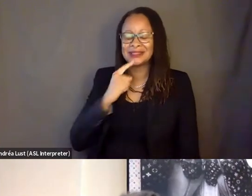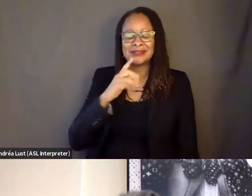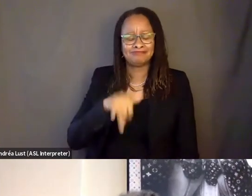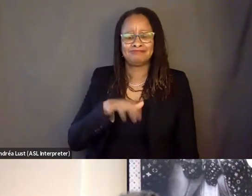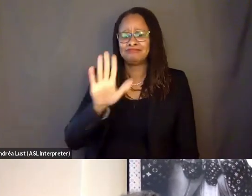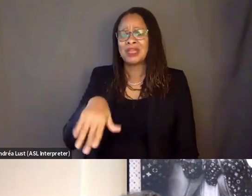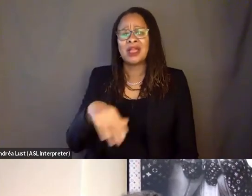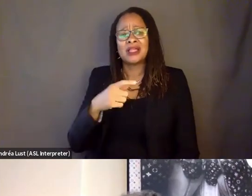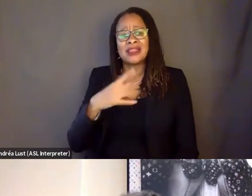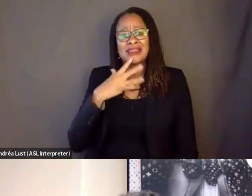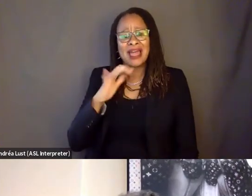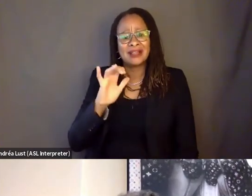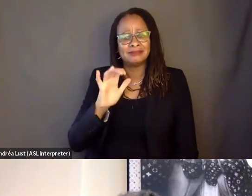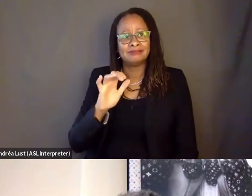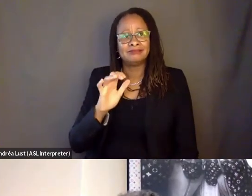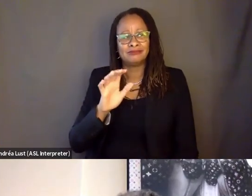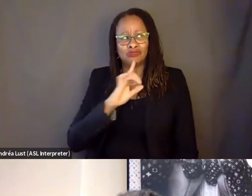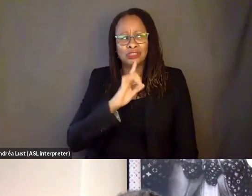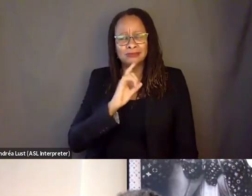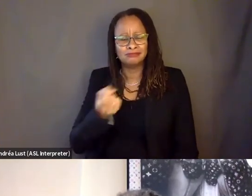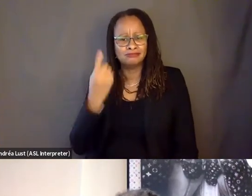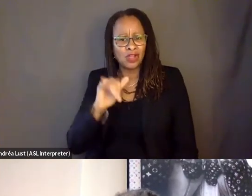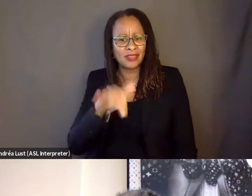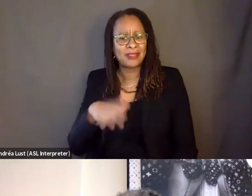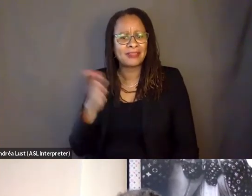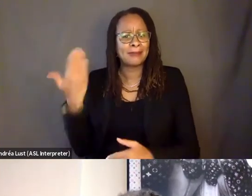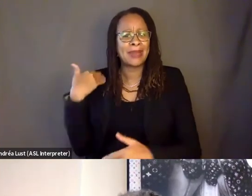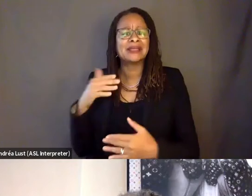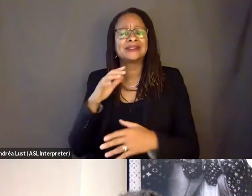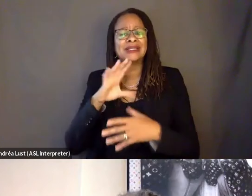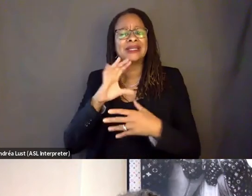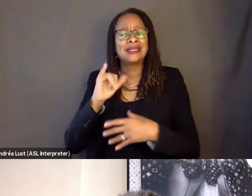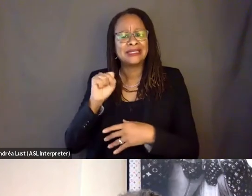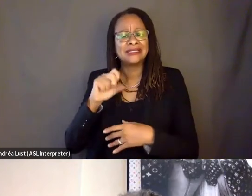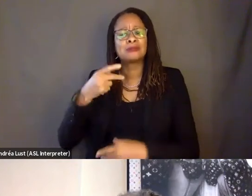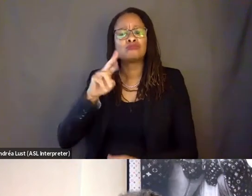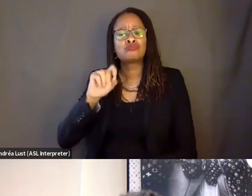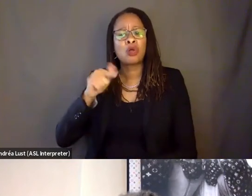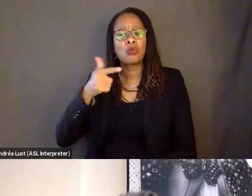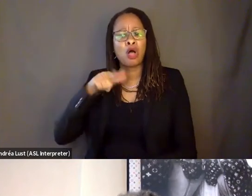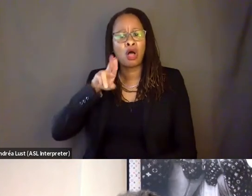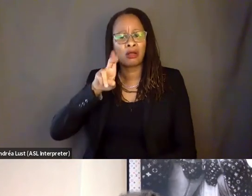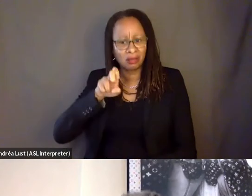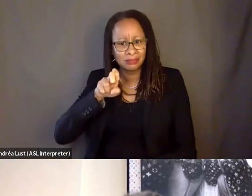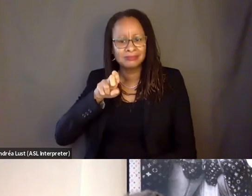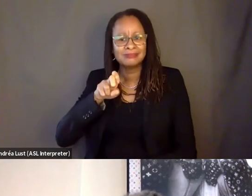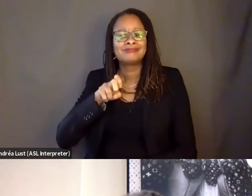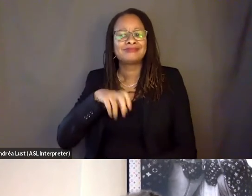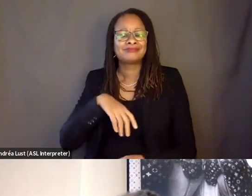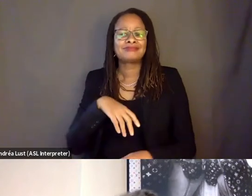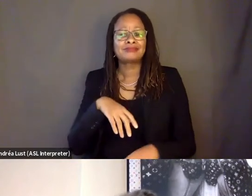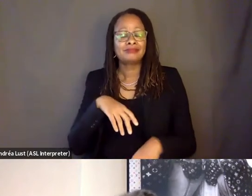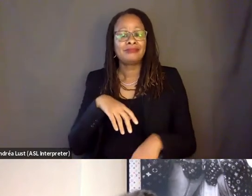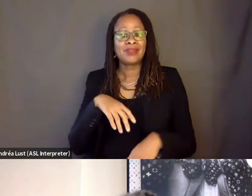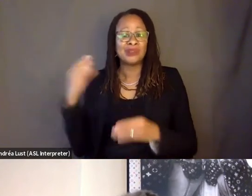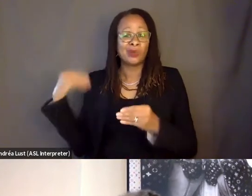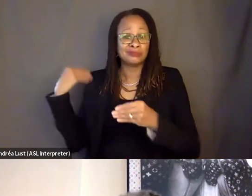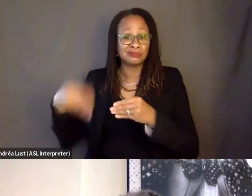is prologue to this moment that we find ourselves in. And unfortunately, there's a repetitive